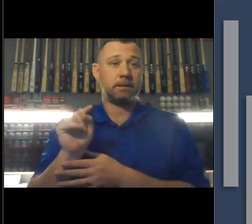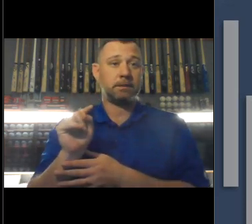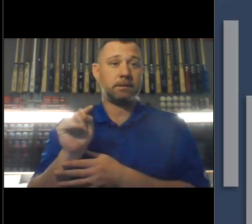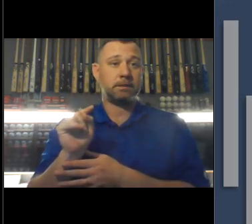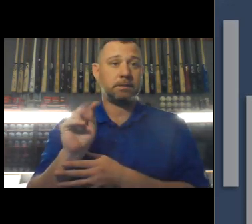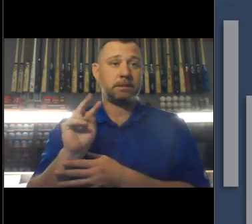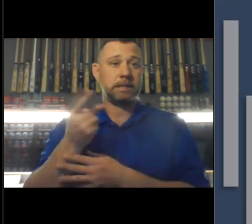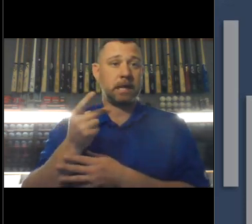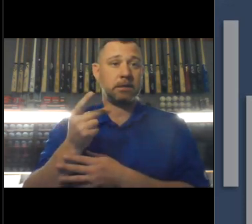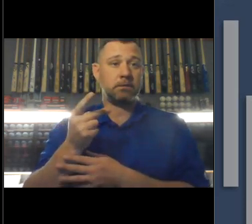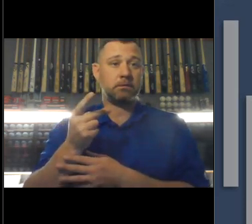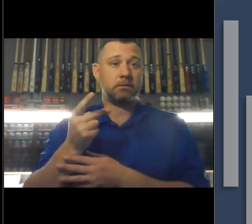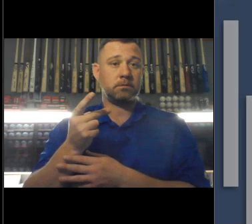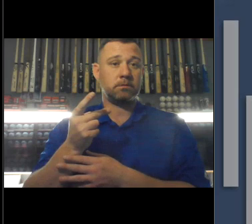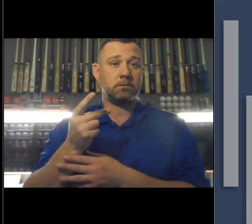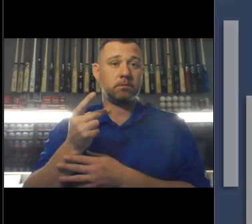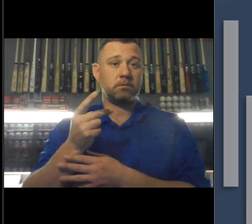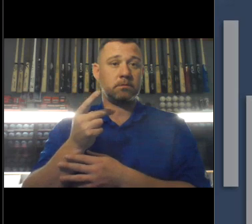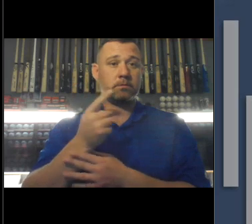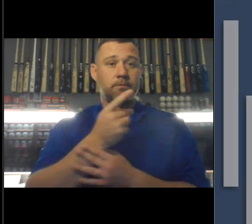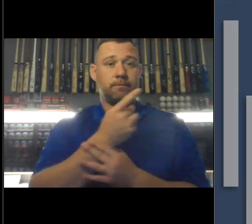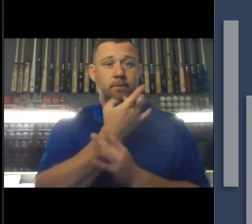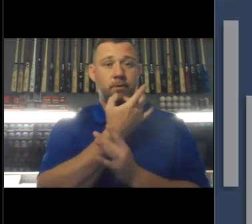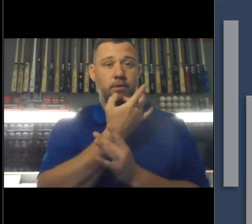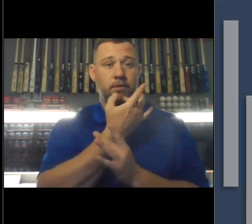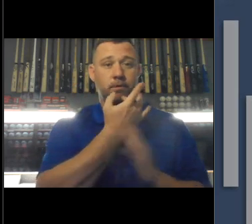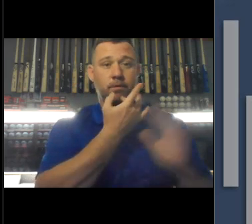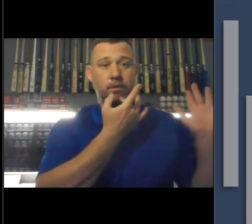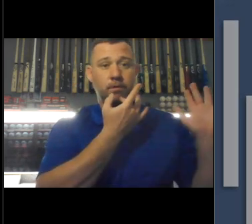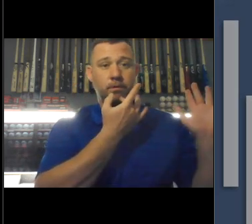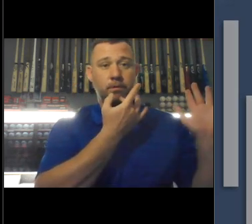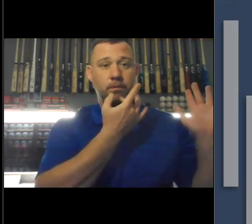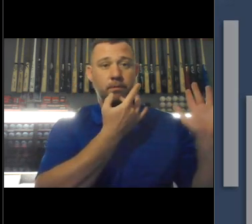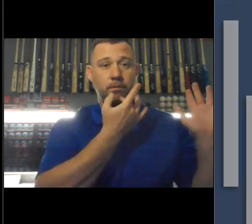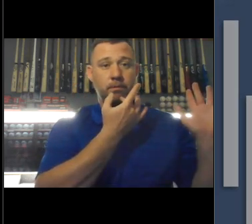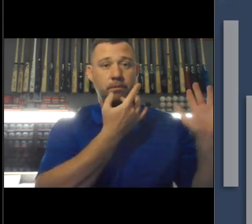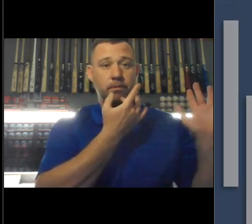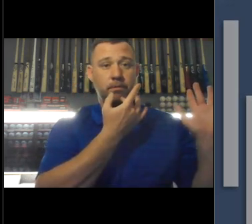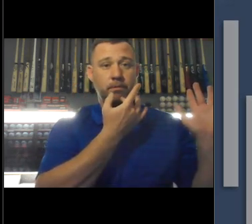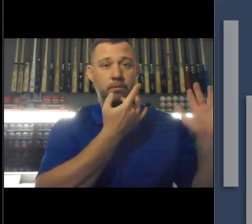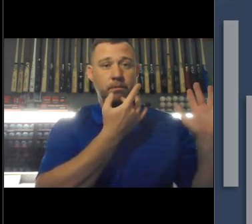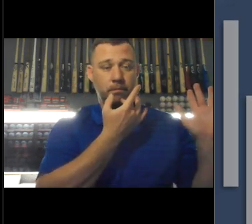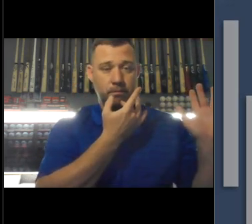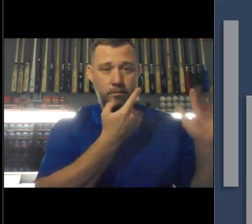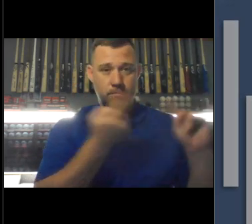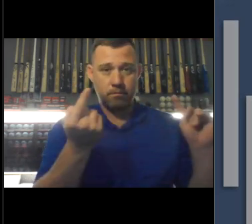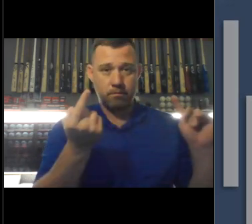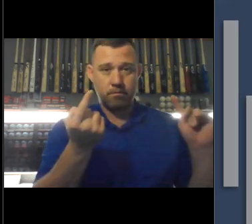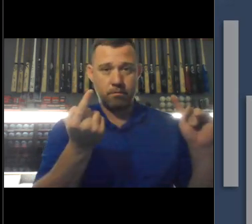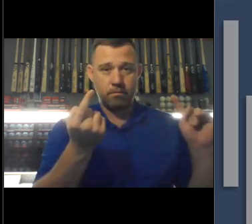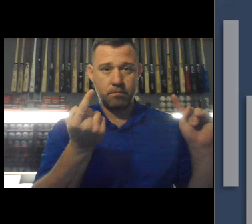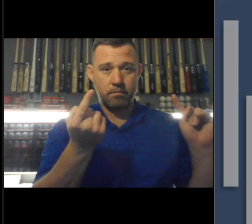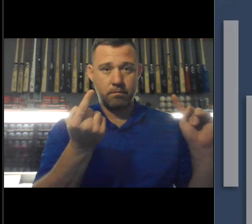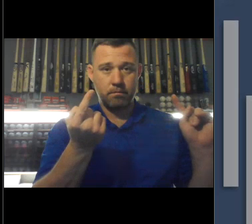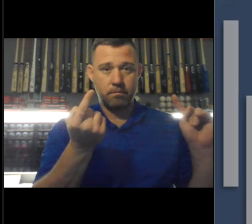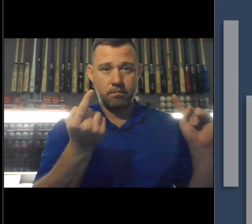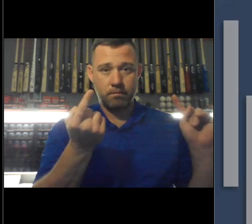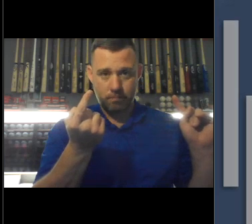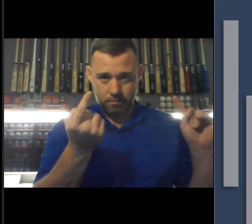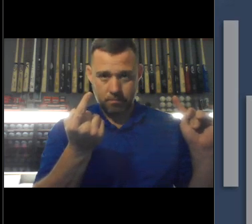Second, Norton. All those in favor? Aye. Aye. Opposed? Okay,